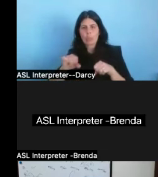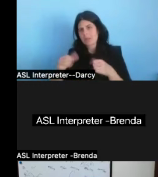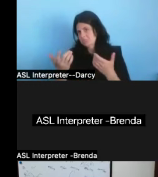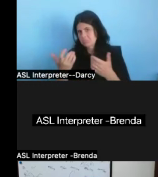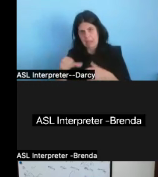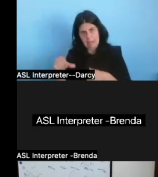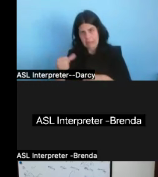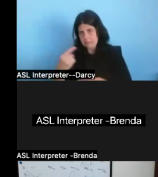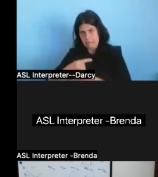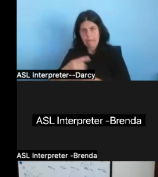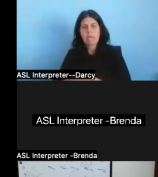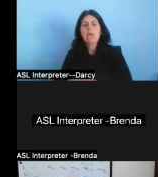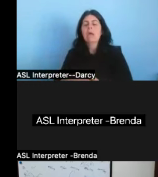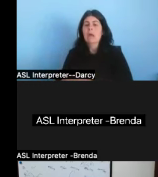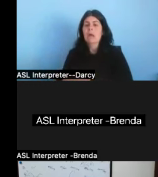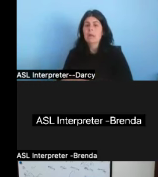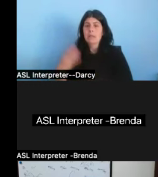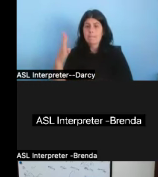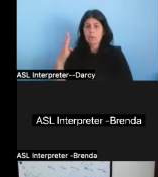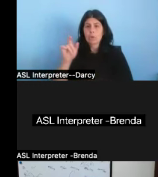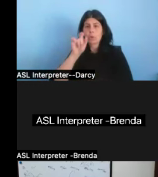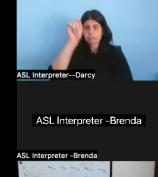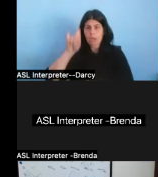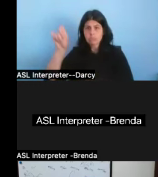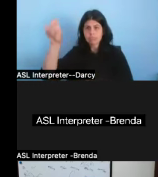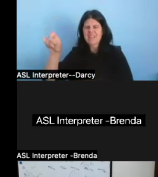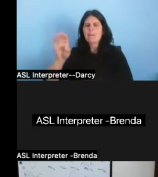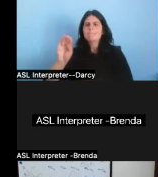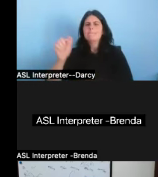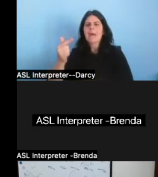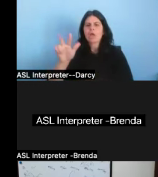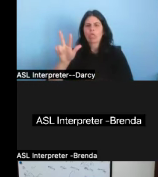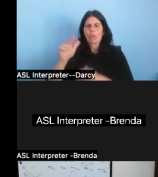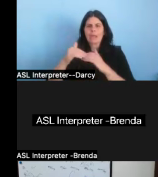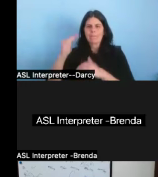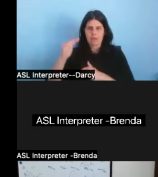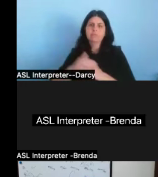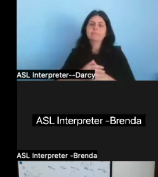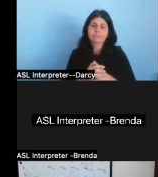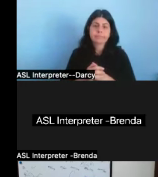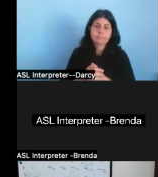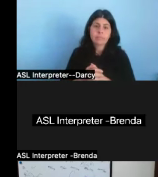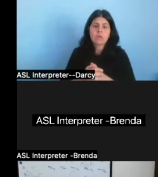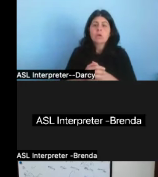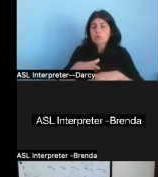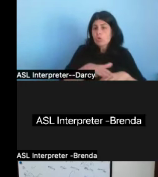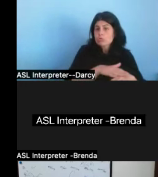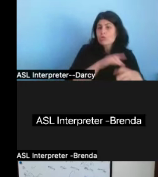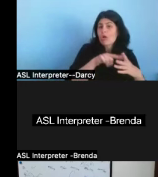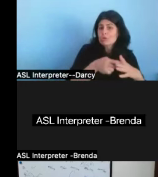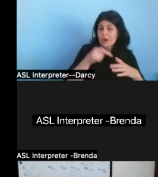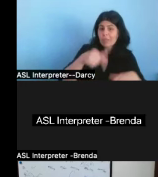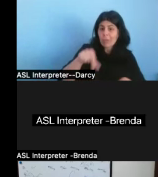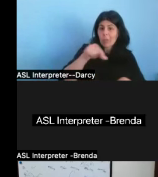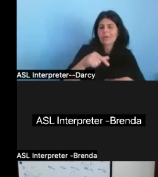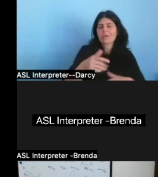And then the blue dots are the magnitude 3 and above earthquakes. So you can kind of see we had a slow start to the quarter, which was a nice break